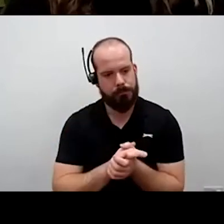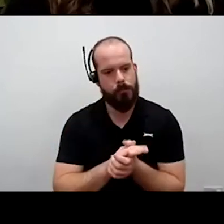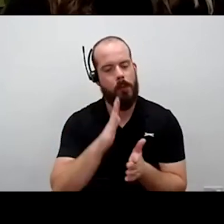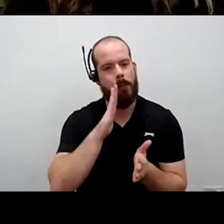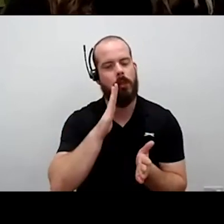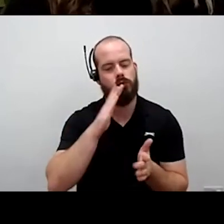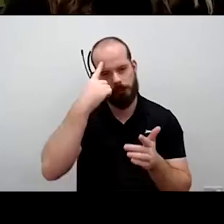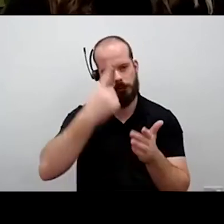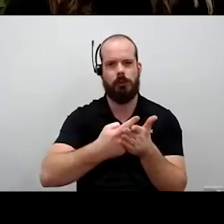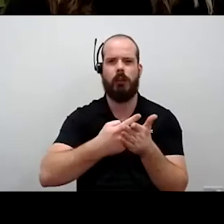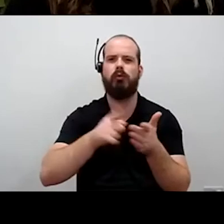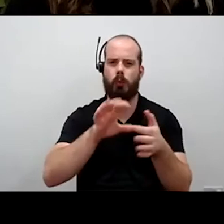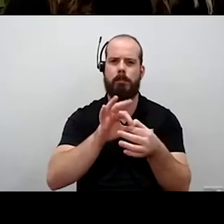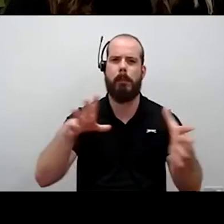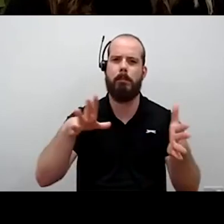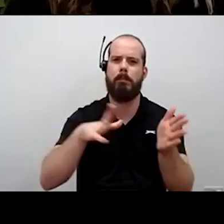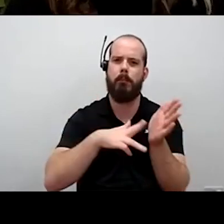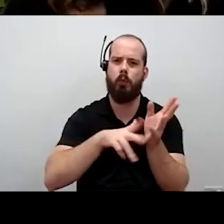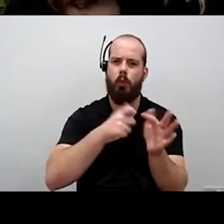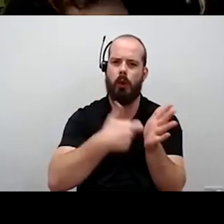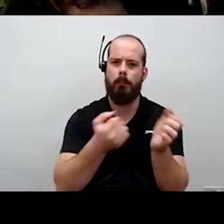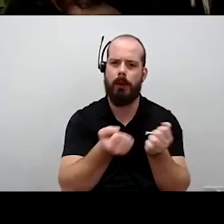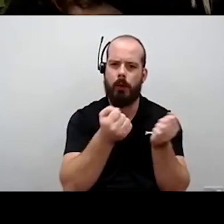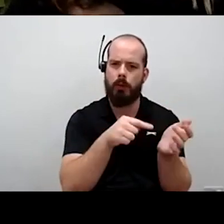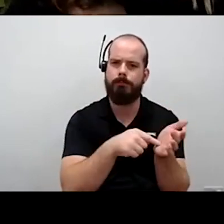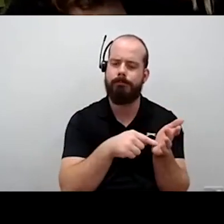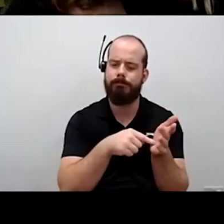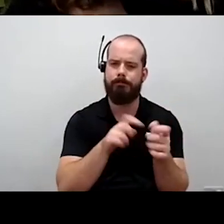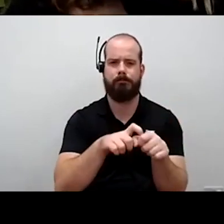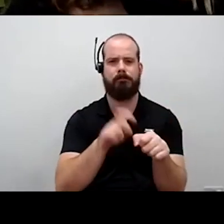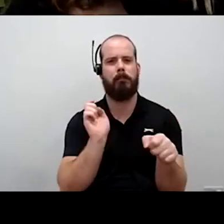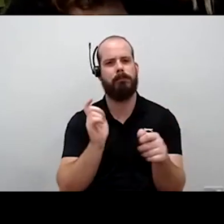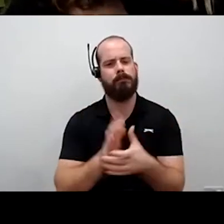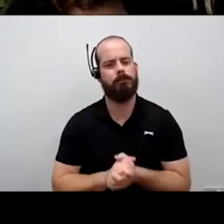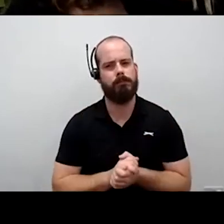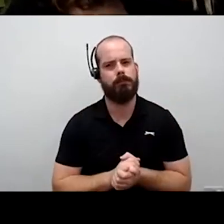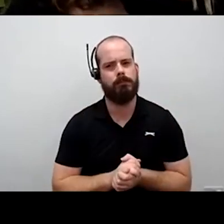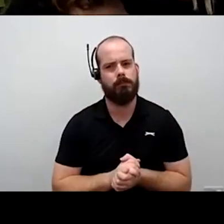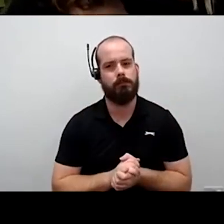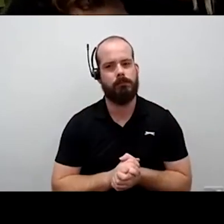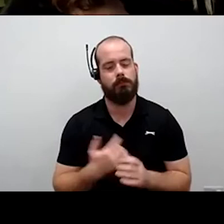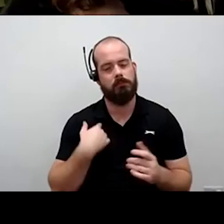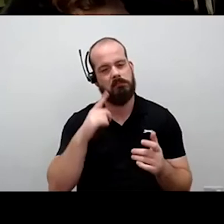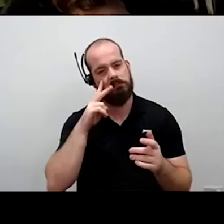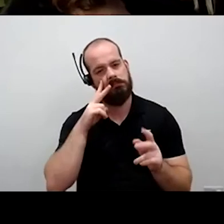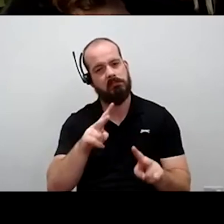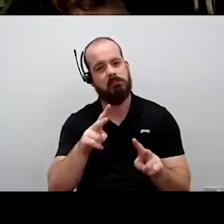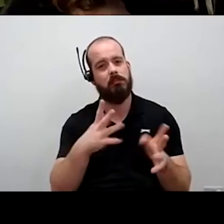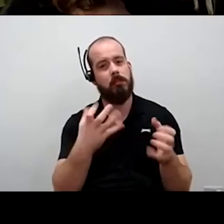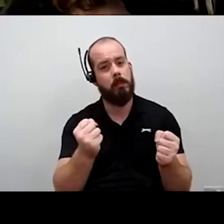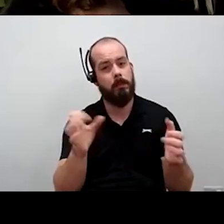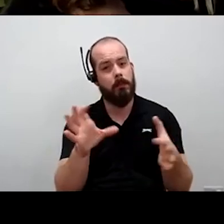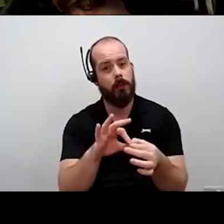nuclear. And at first sight, there's no link with the military,